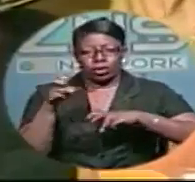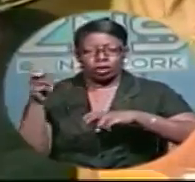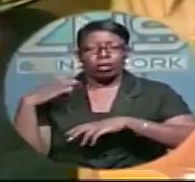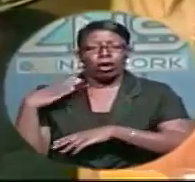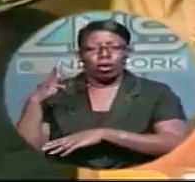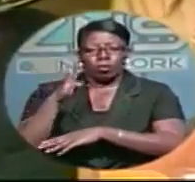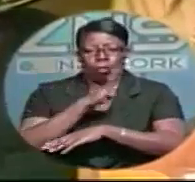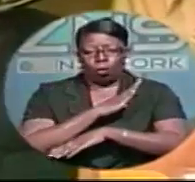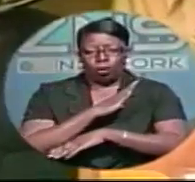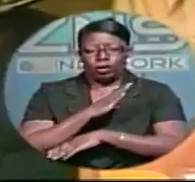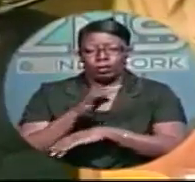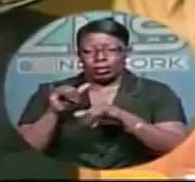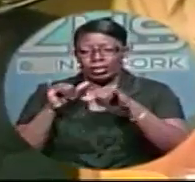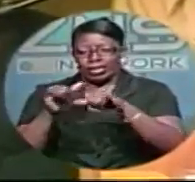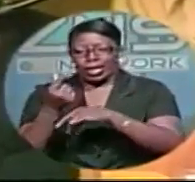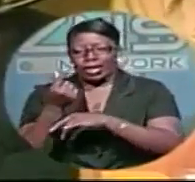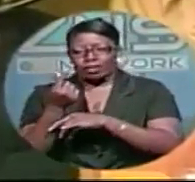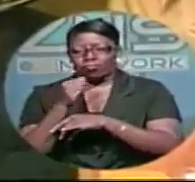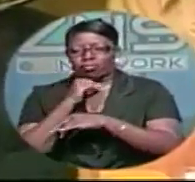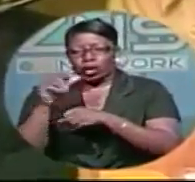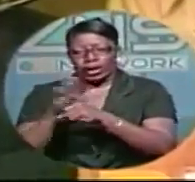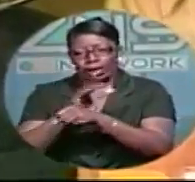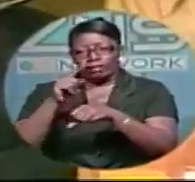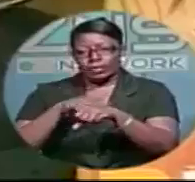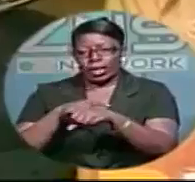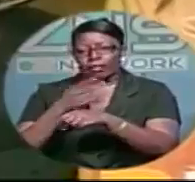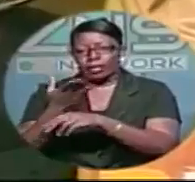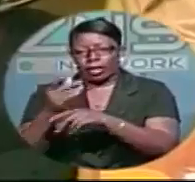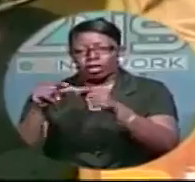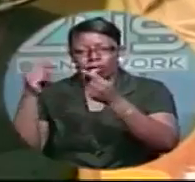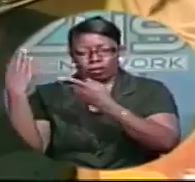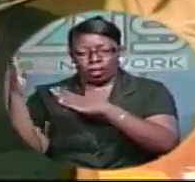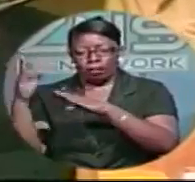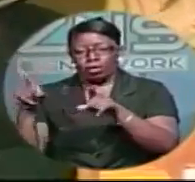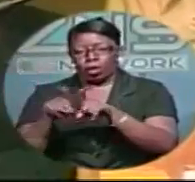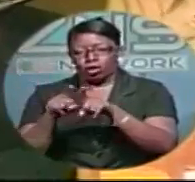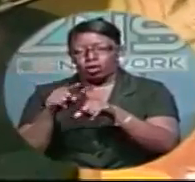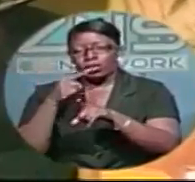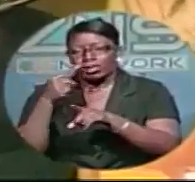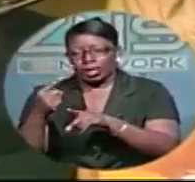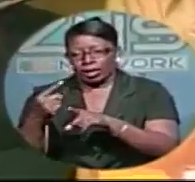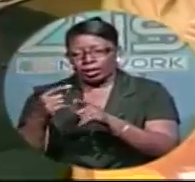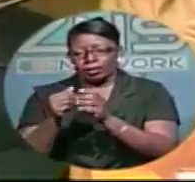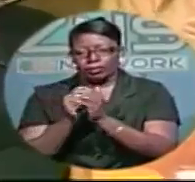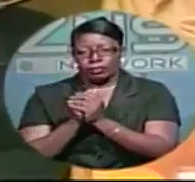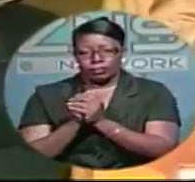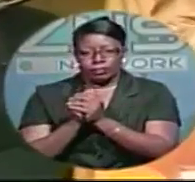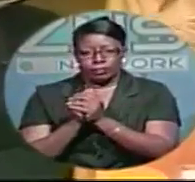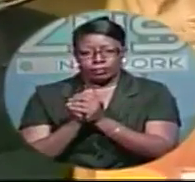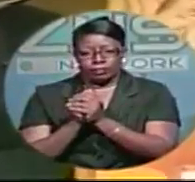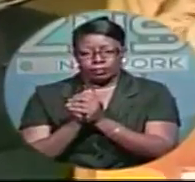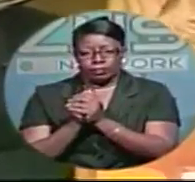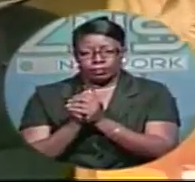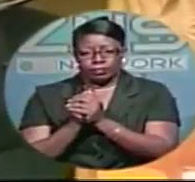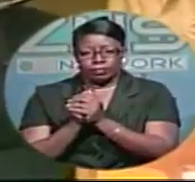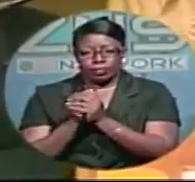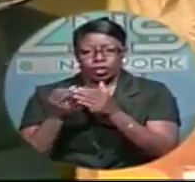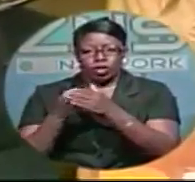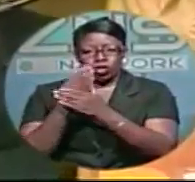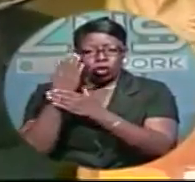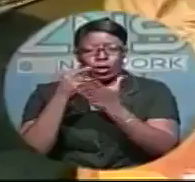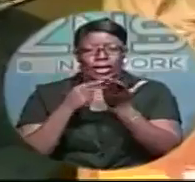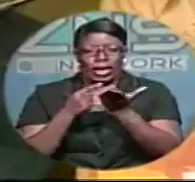time in Grand Bahama. The Minister of Tourism goes on to acknowledge, and I quote again, growing